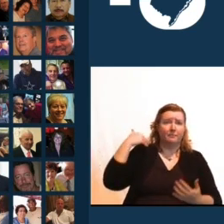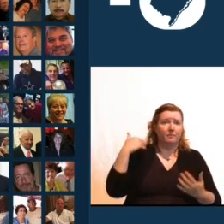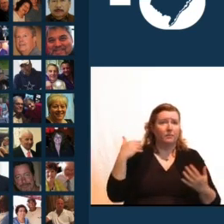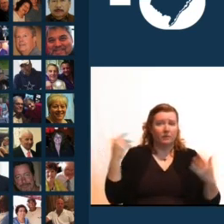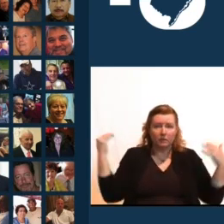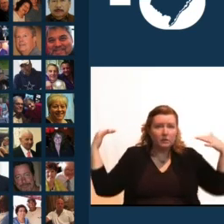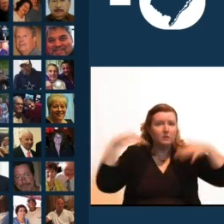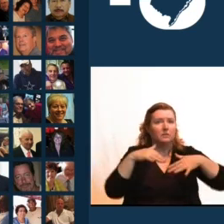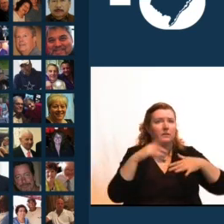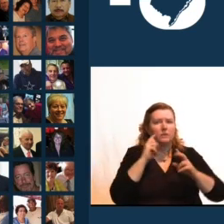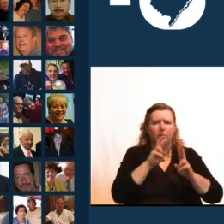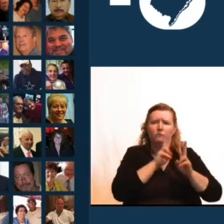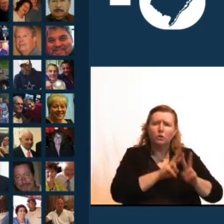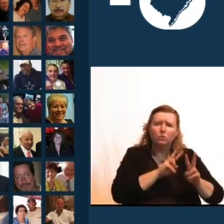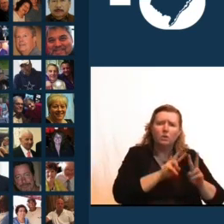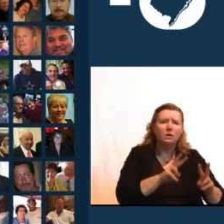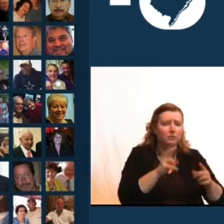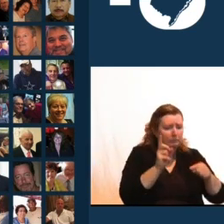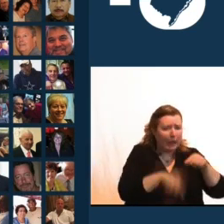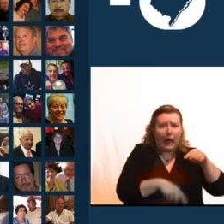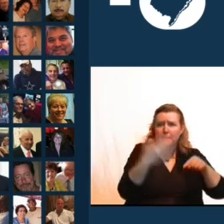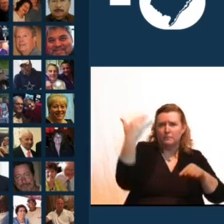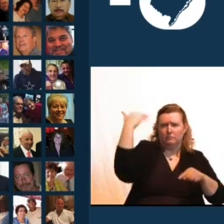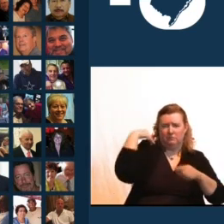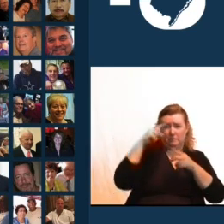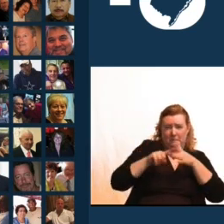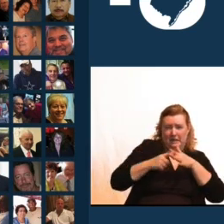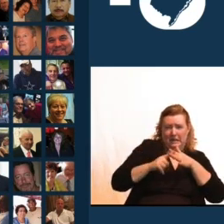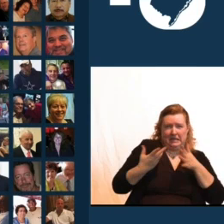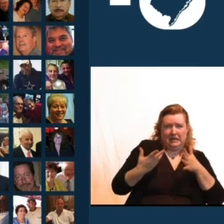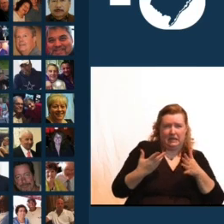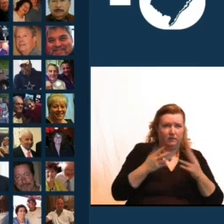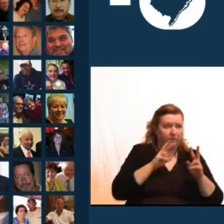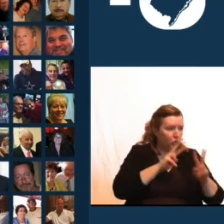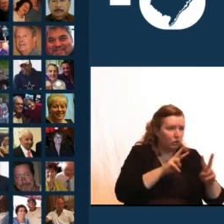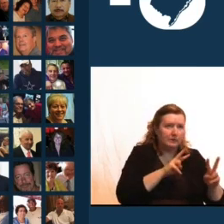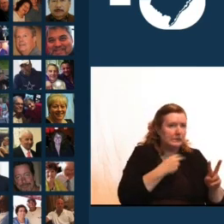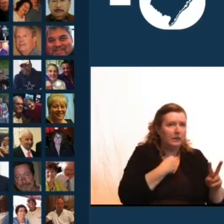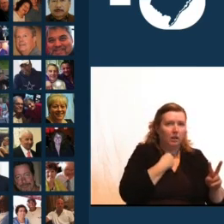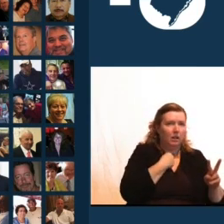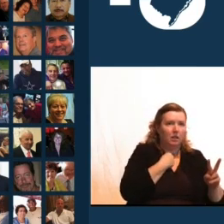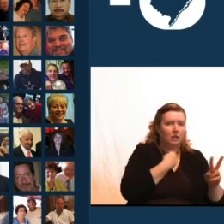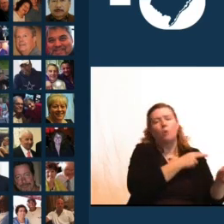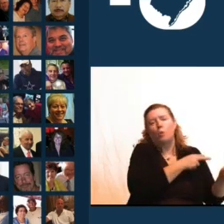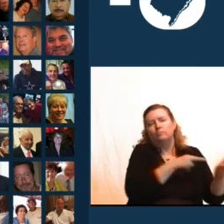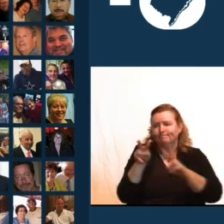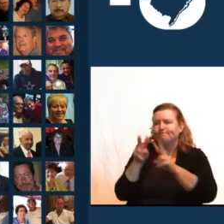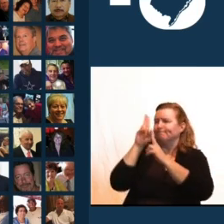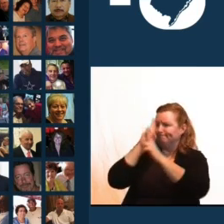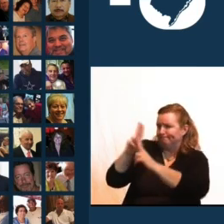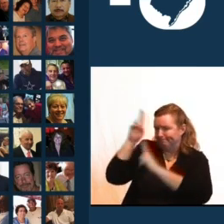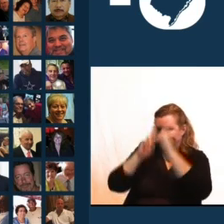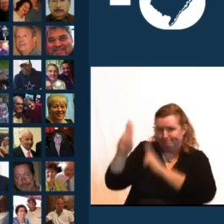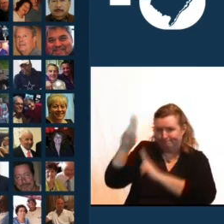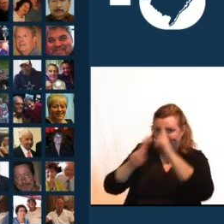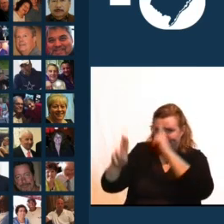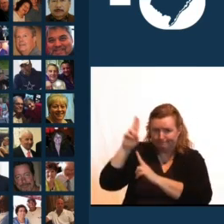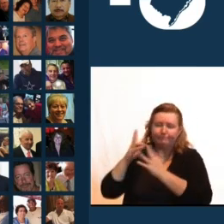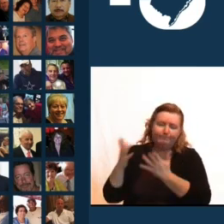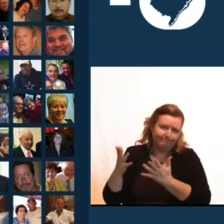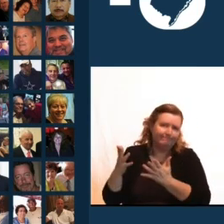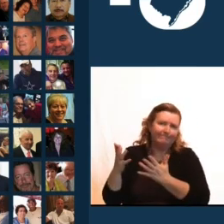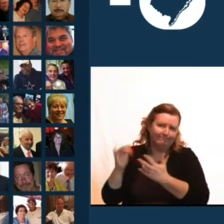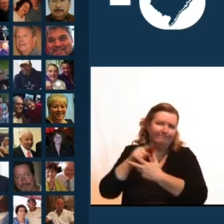these few minutes of our regular briefings into that time of remembrance. We mourned not just as individual families